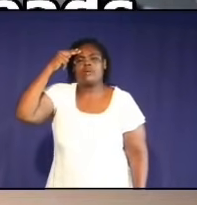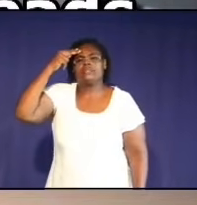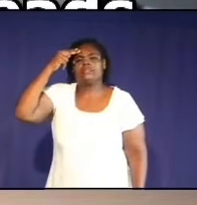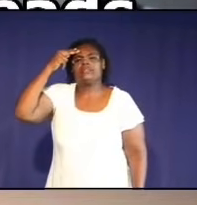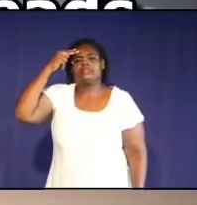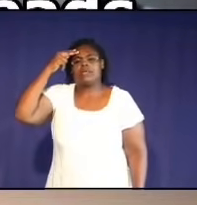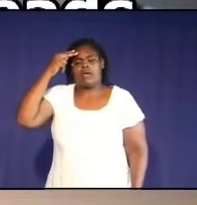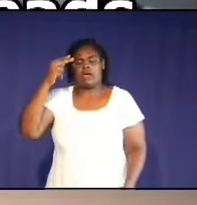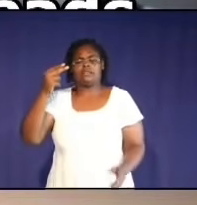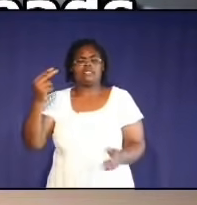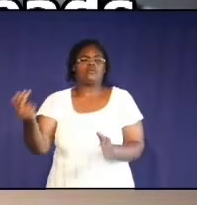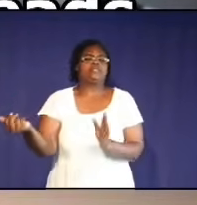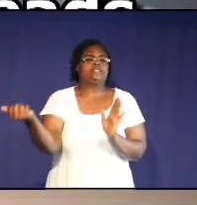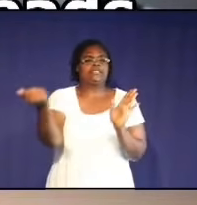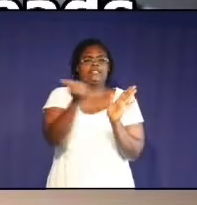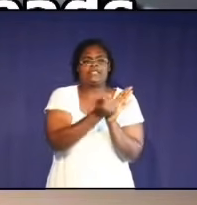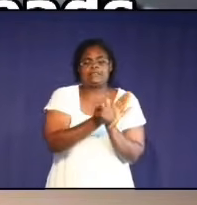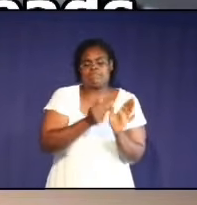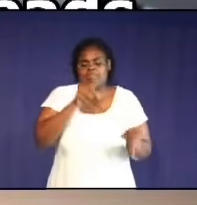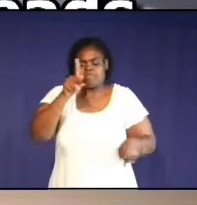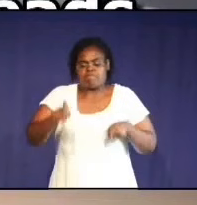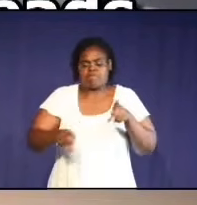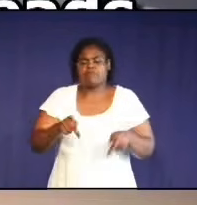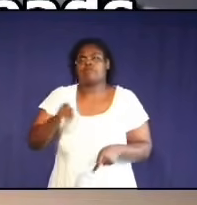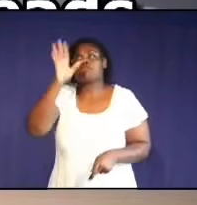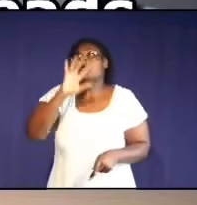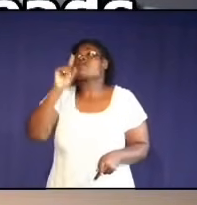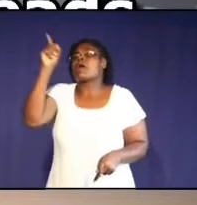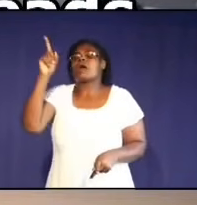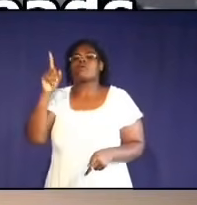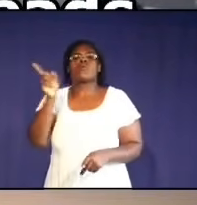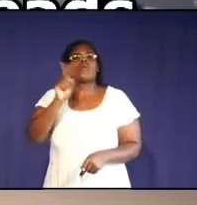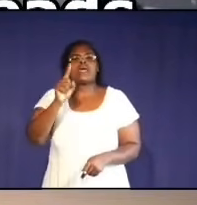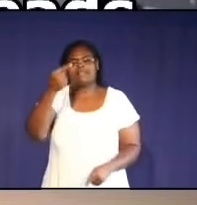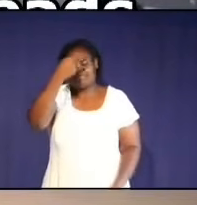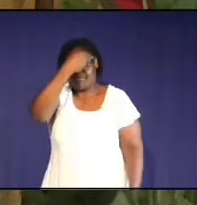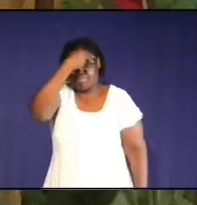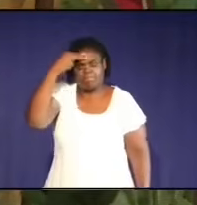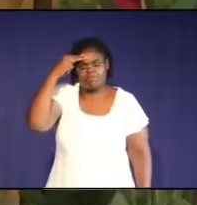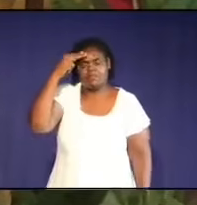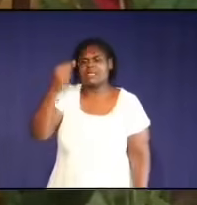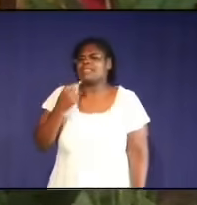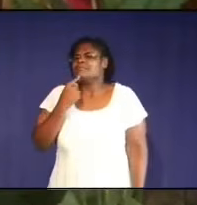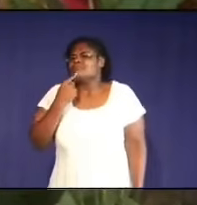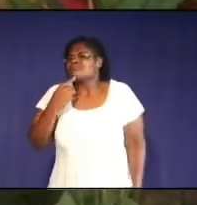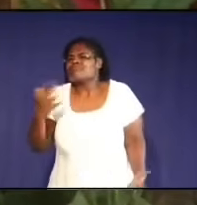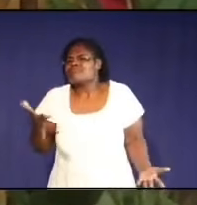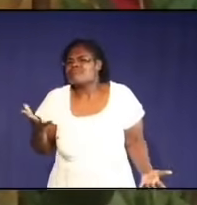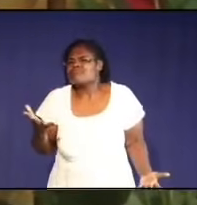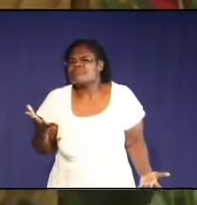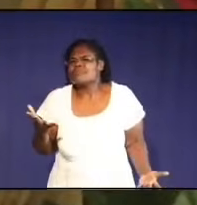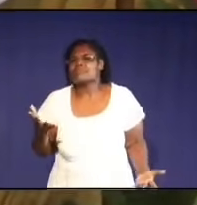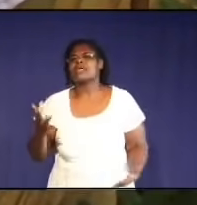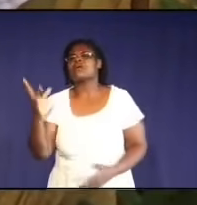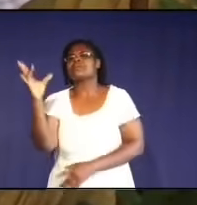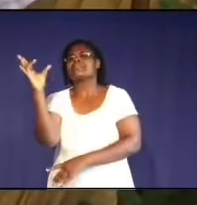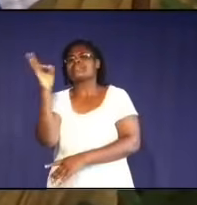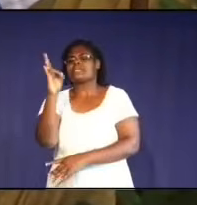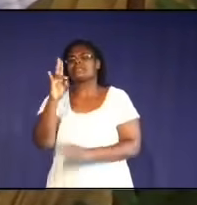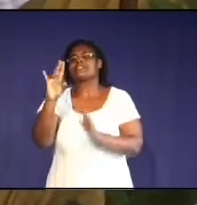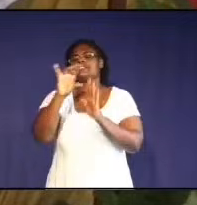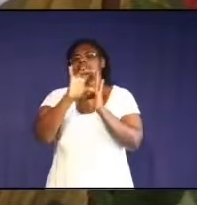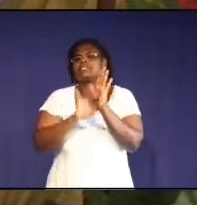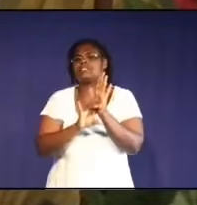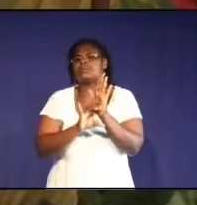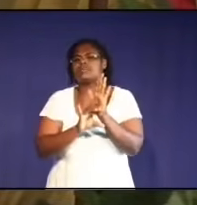the servants of our God in their forehead. I told you that the seventh chapter